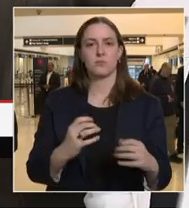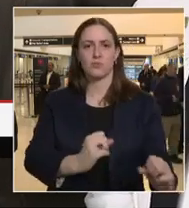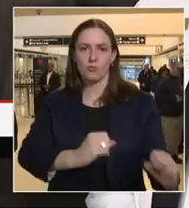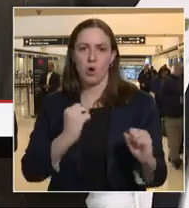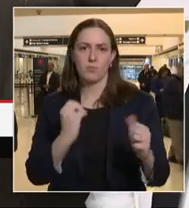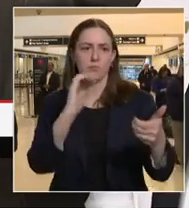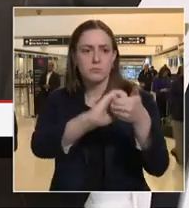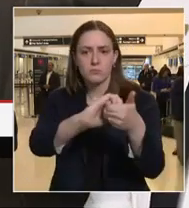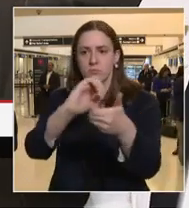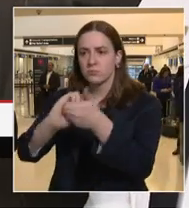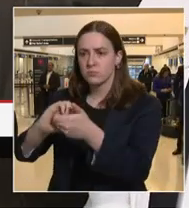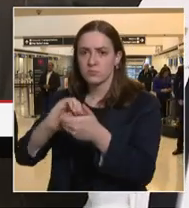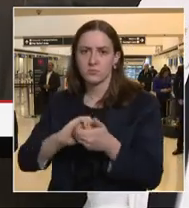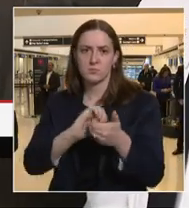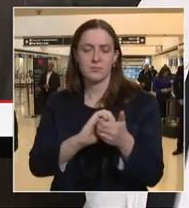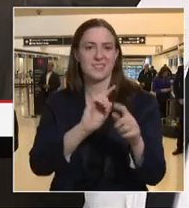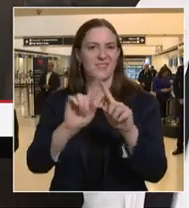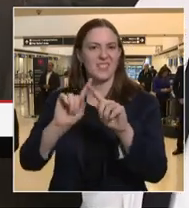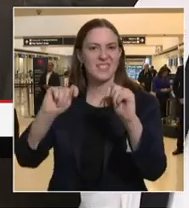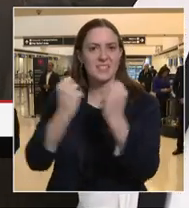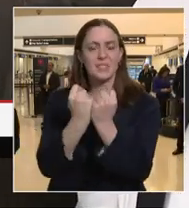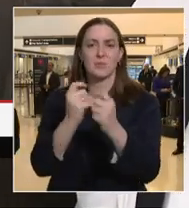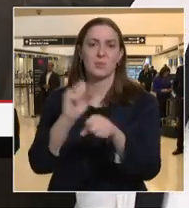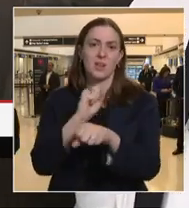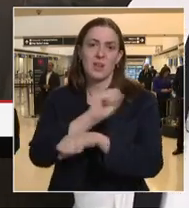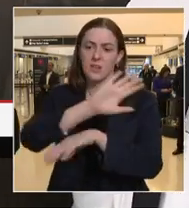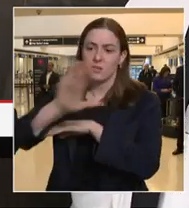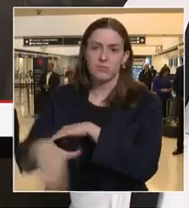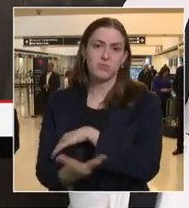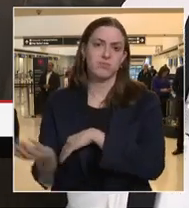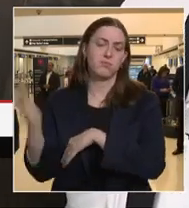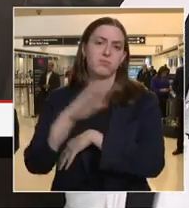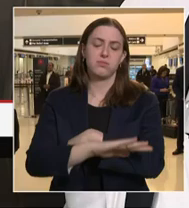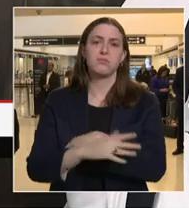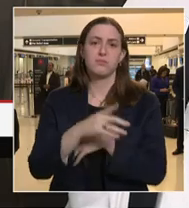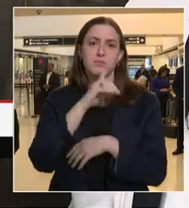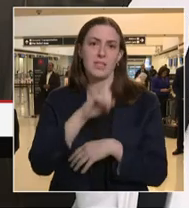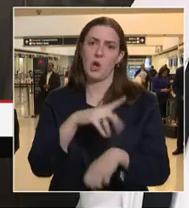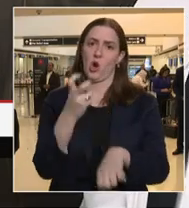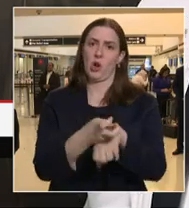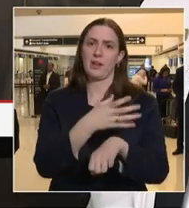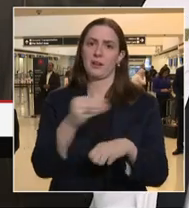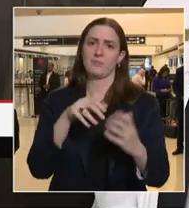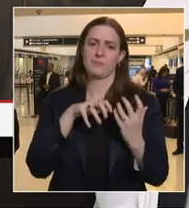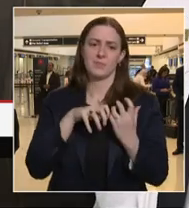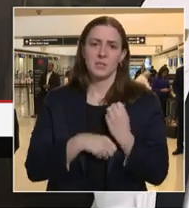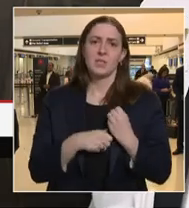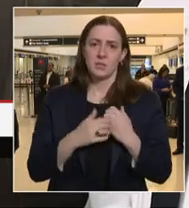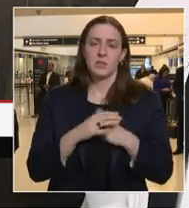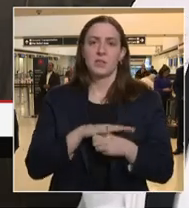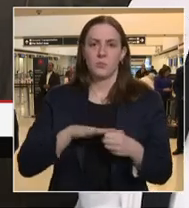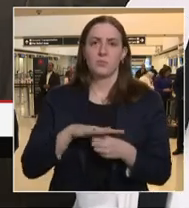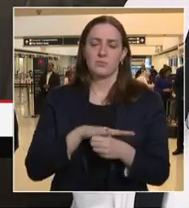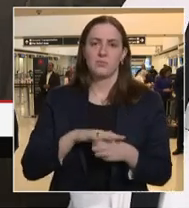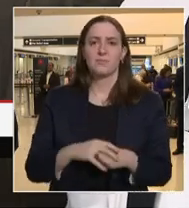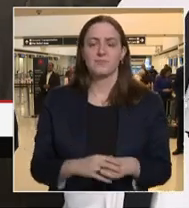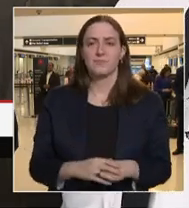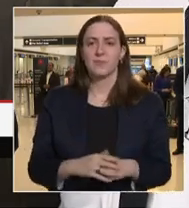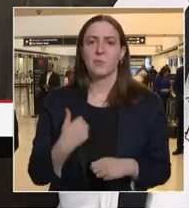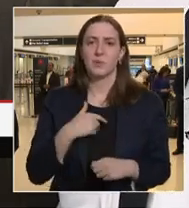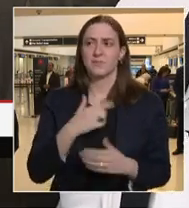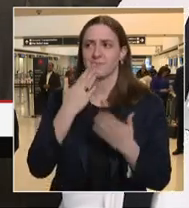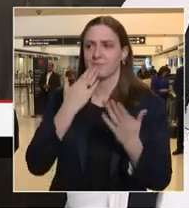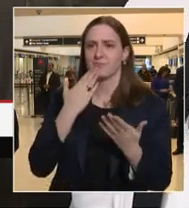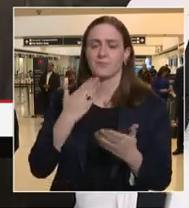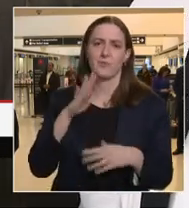together throughout the night in really tough and heartbreaking conditions, and we should all thank them for their heroic efforts. So